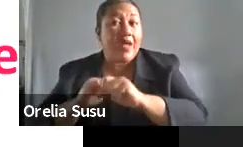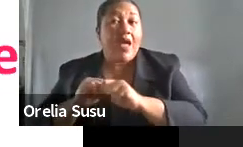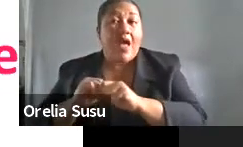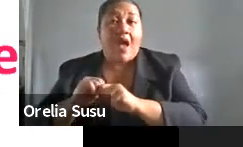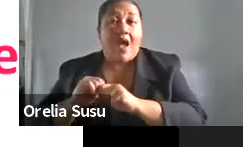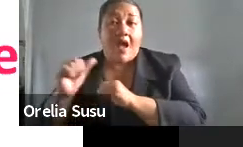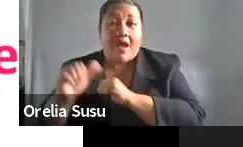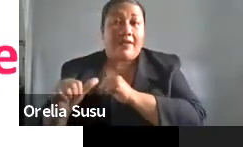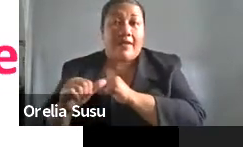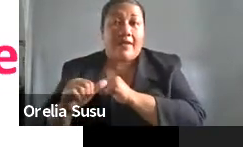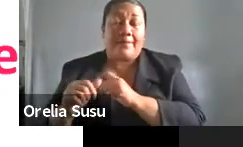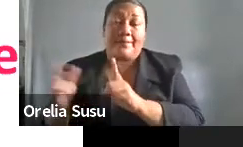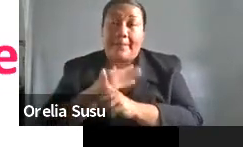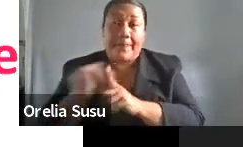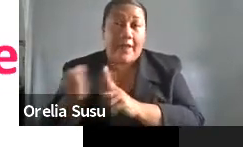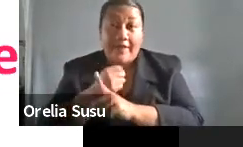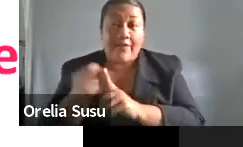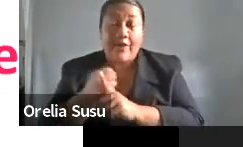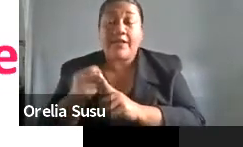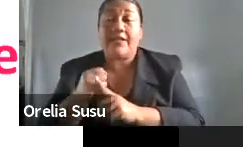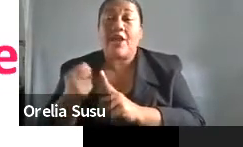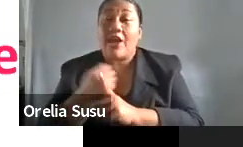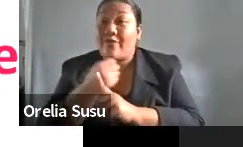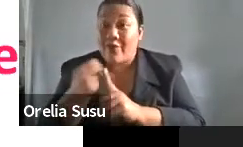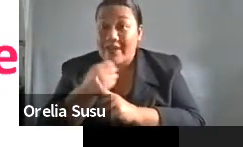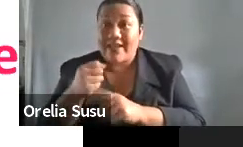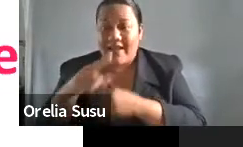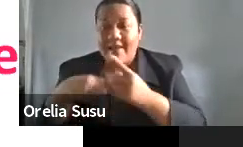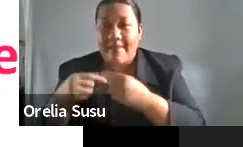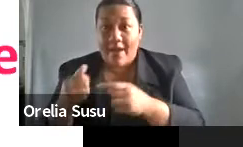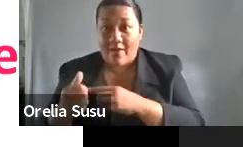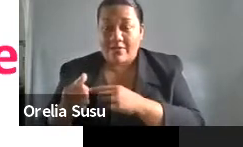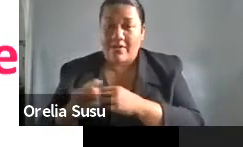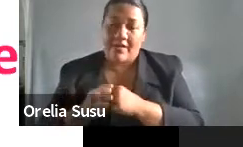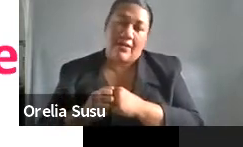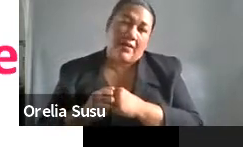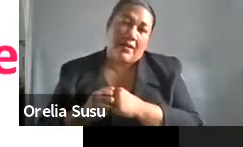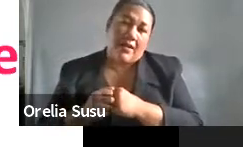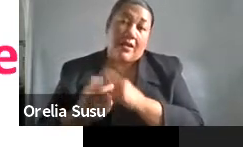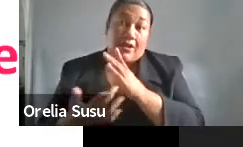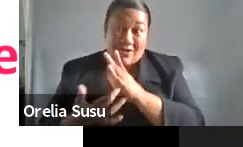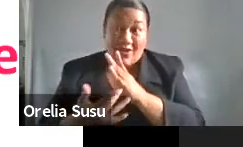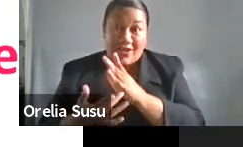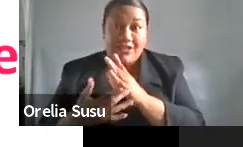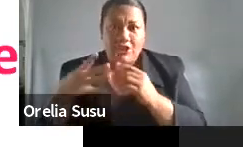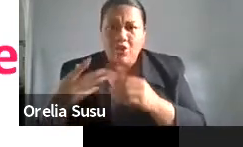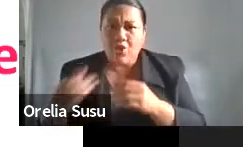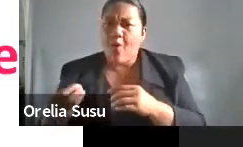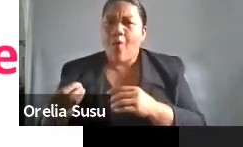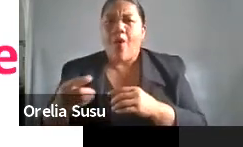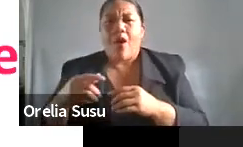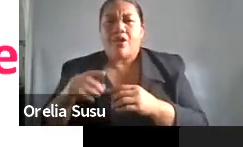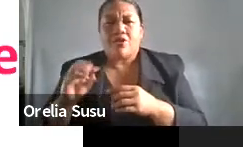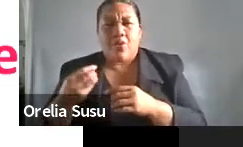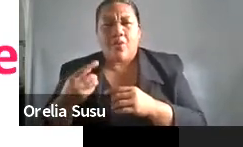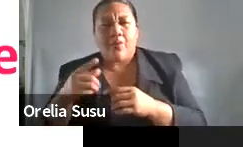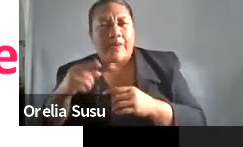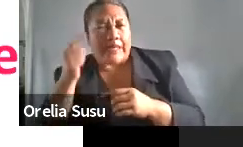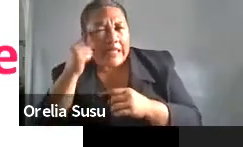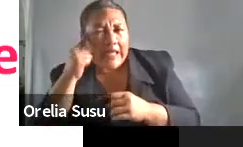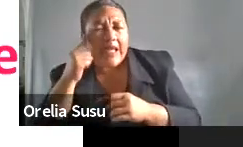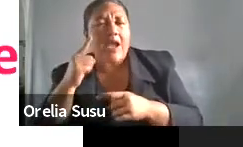like I've mentioned earlier of the material and the structural work. So this needs to be acknowledged and this should be something